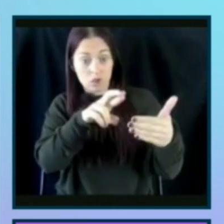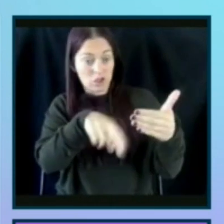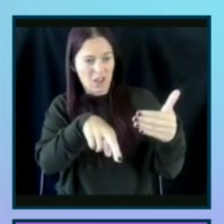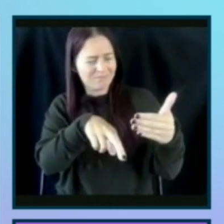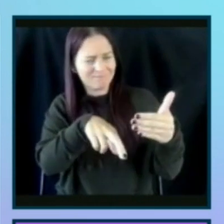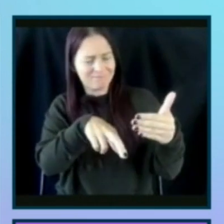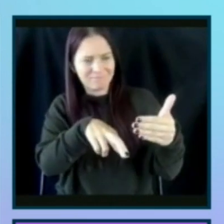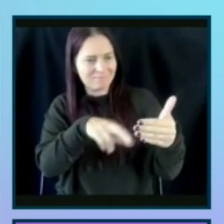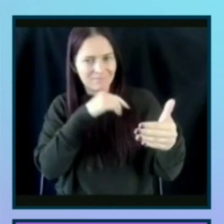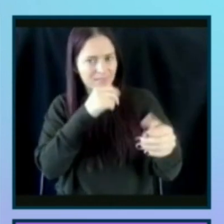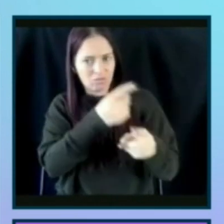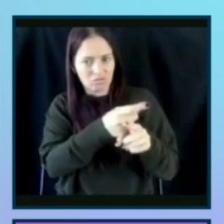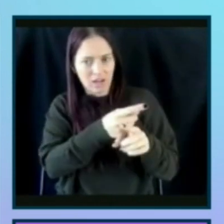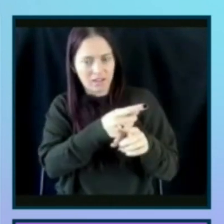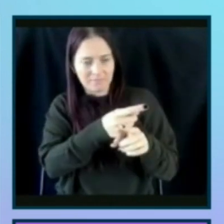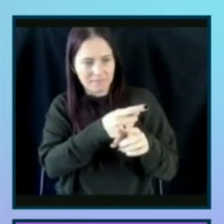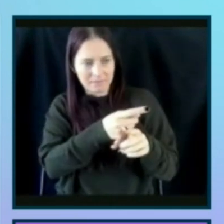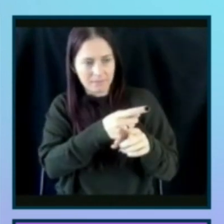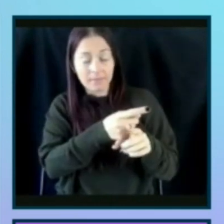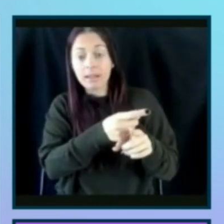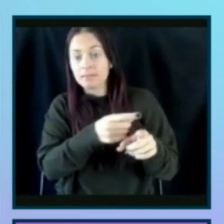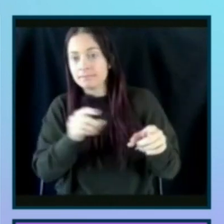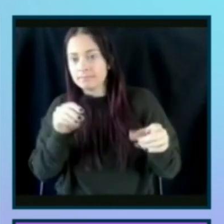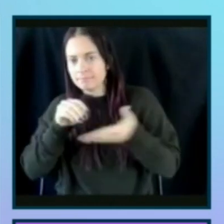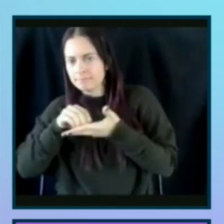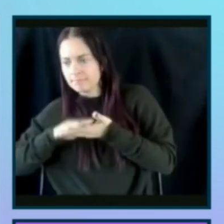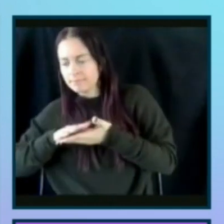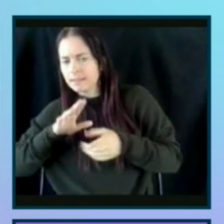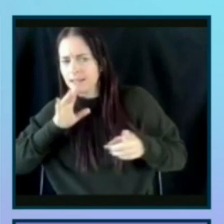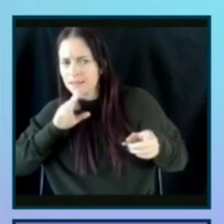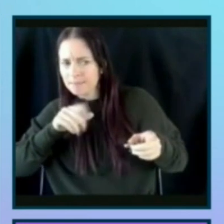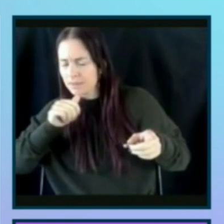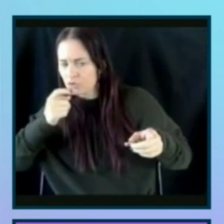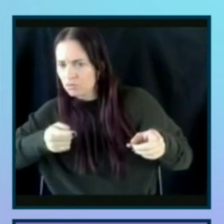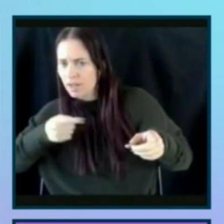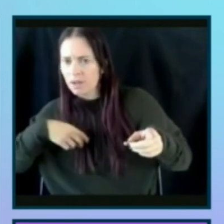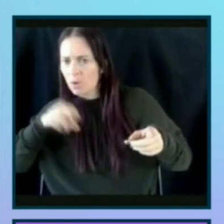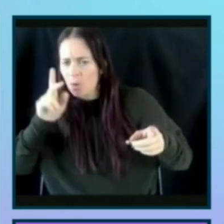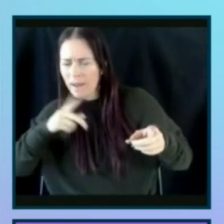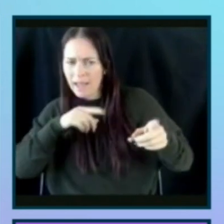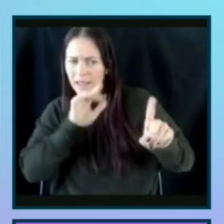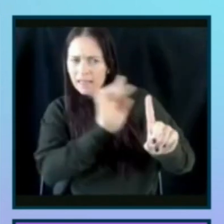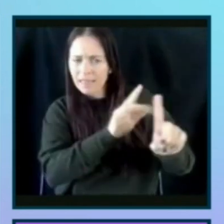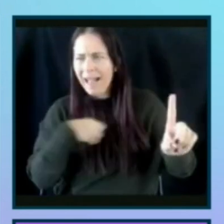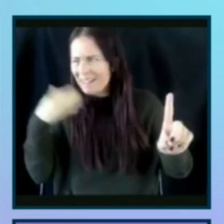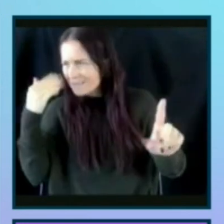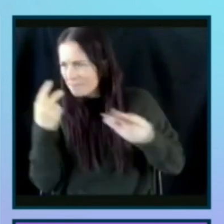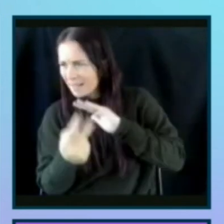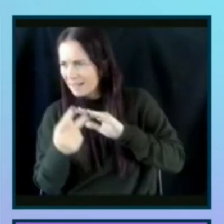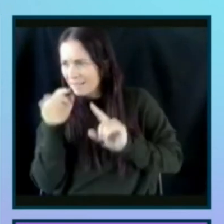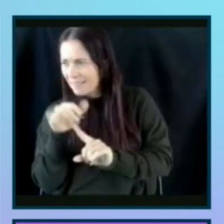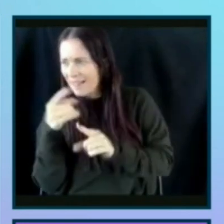what you anticipated. Mention that as you're talking about, okay, that's not, I was expecting this to